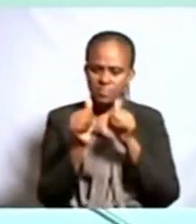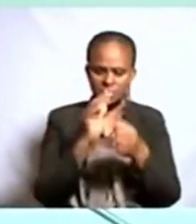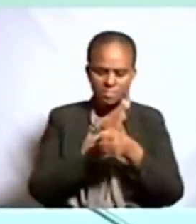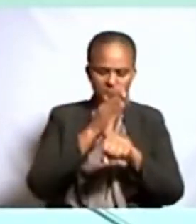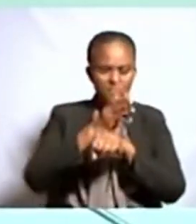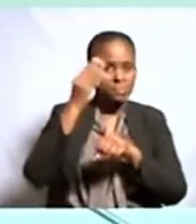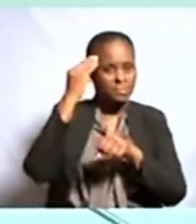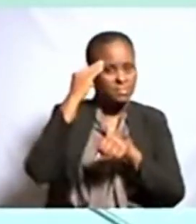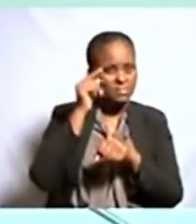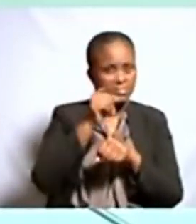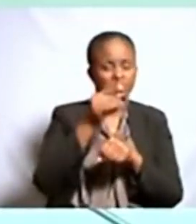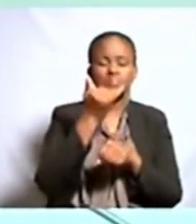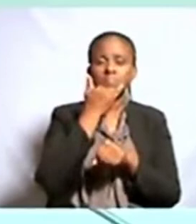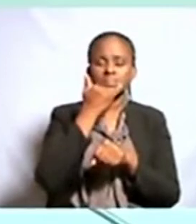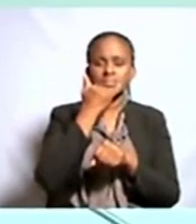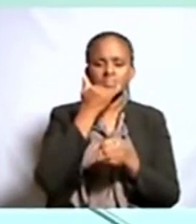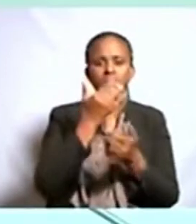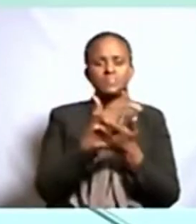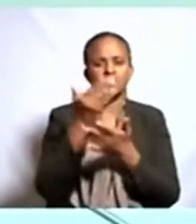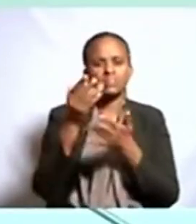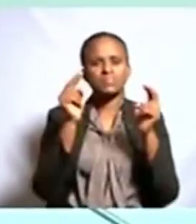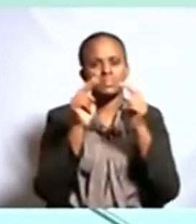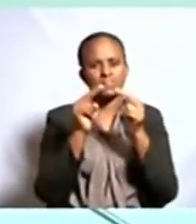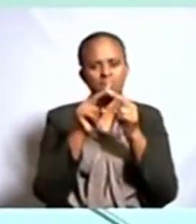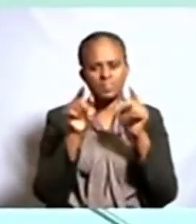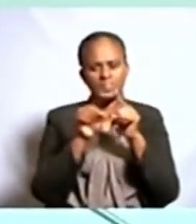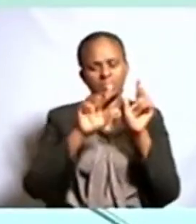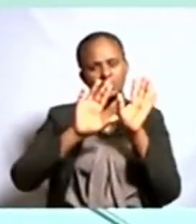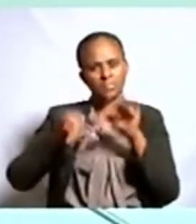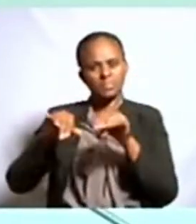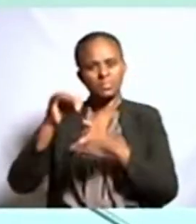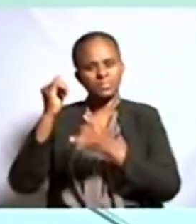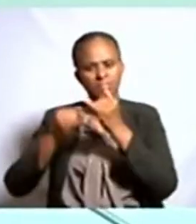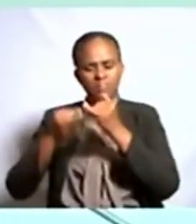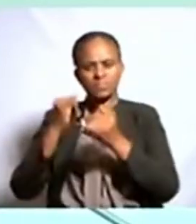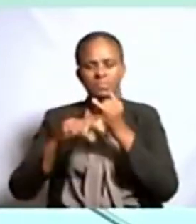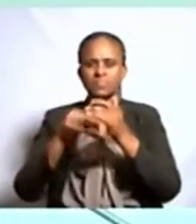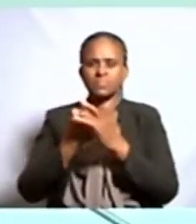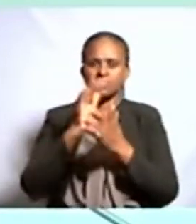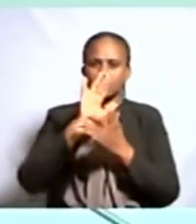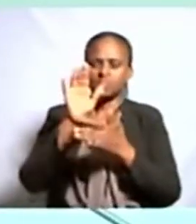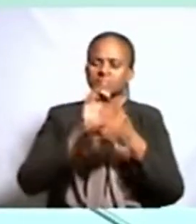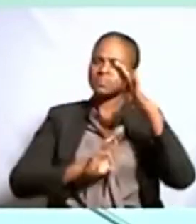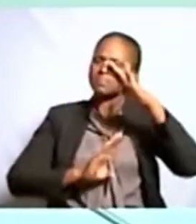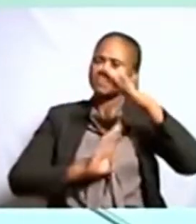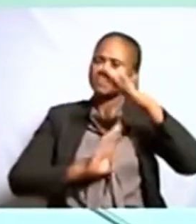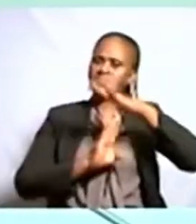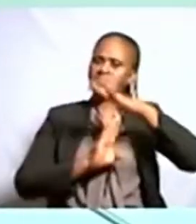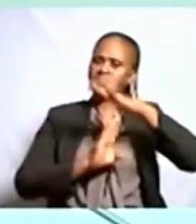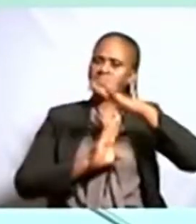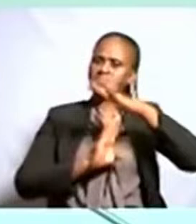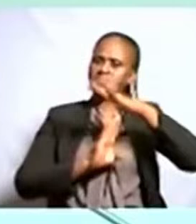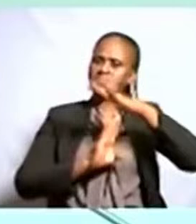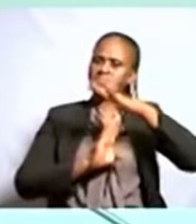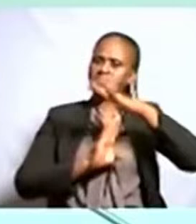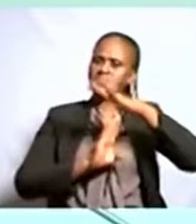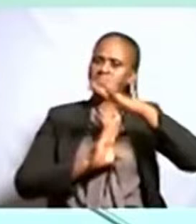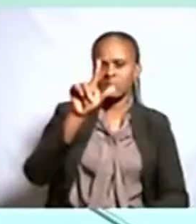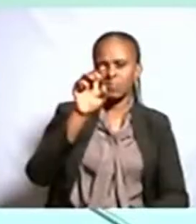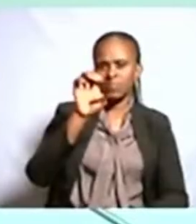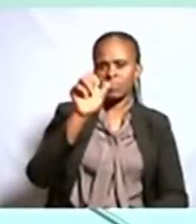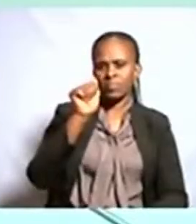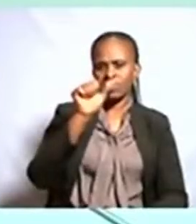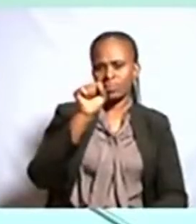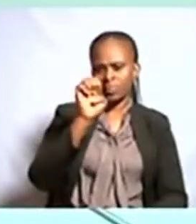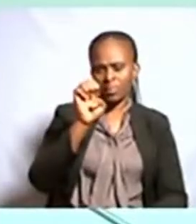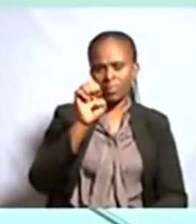discovering the anomalies of the procurement, the contract was left to expire through the expiration of a lease term and